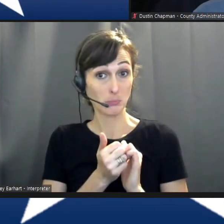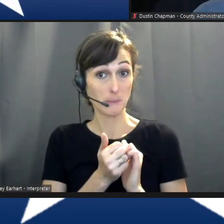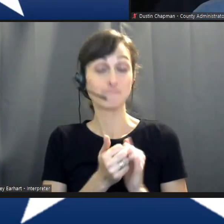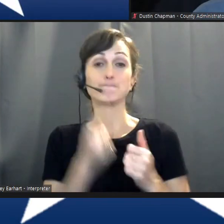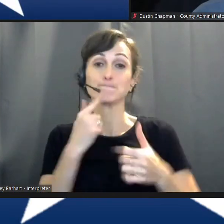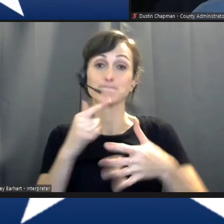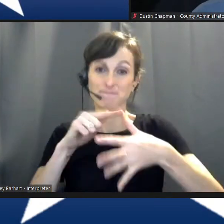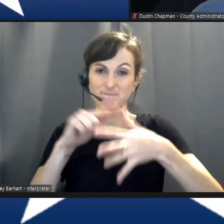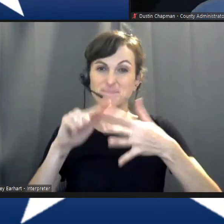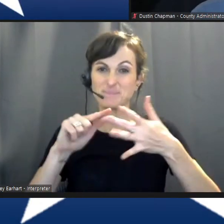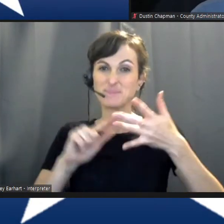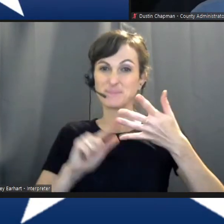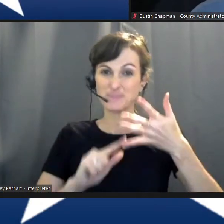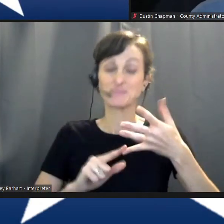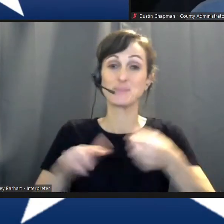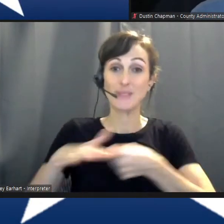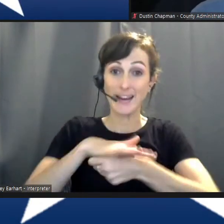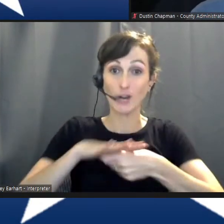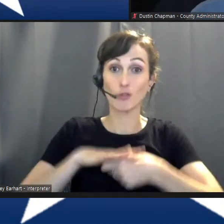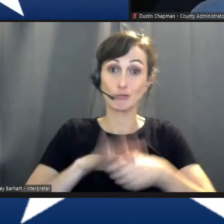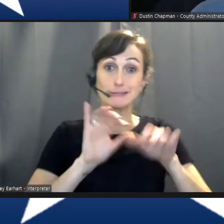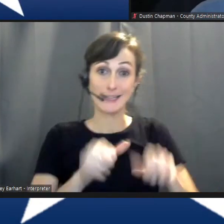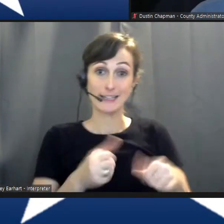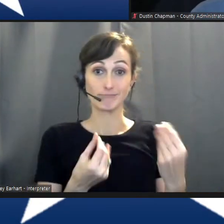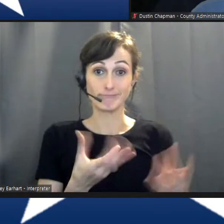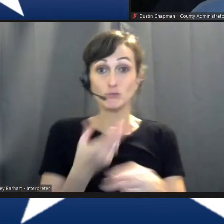the areas that they can actually receive money for.